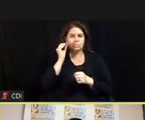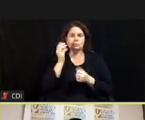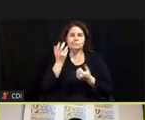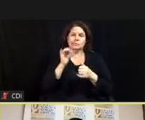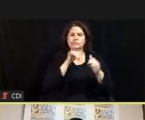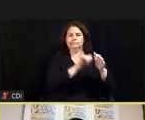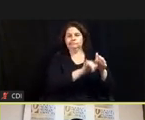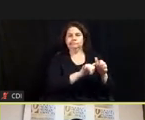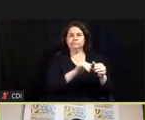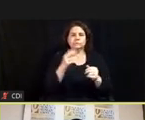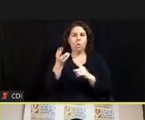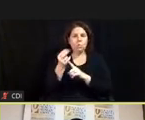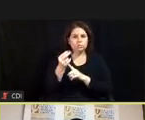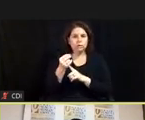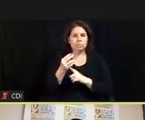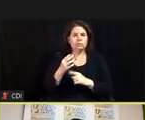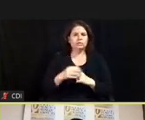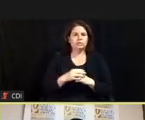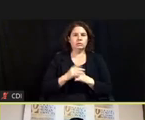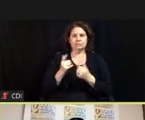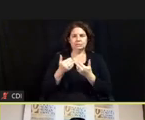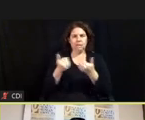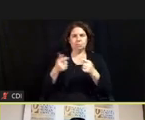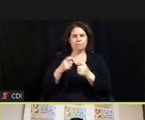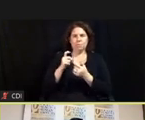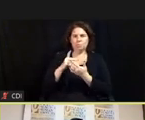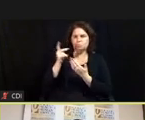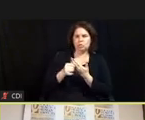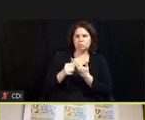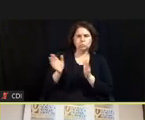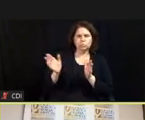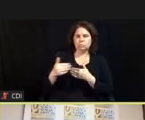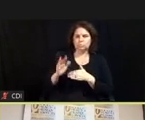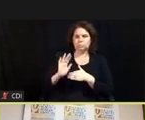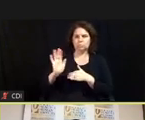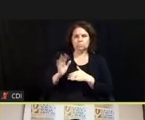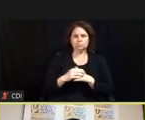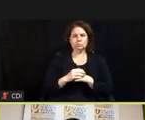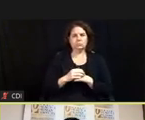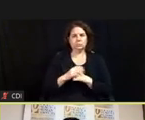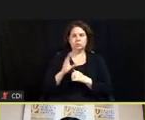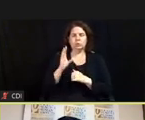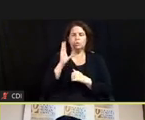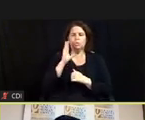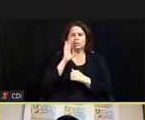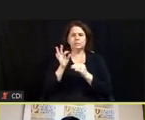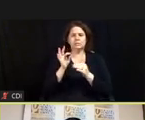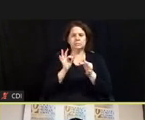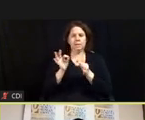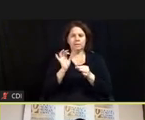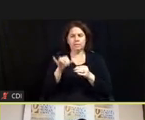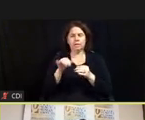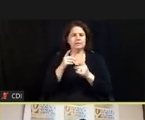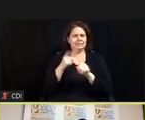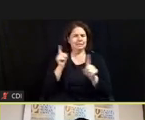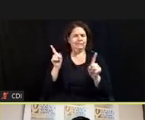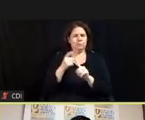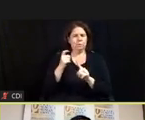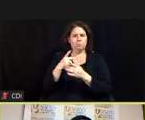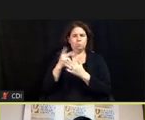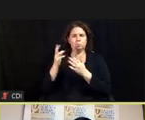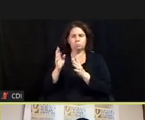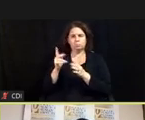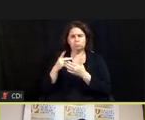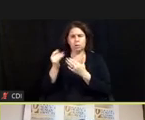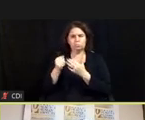funding from the Project Room Key, which I'll talk about in a minute. There's an additional, I think that's a typo, but I think there's